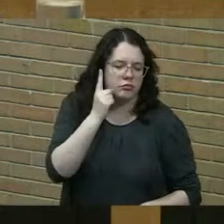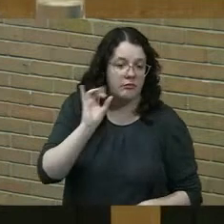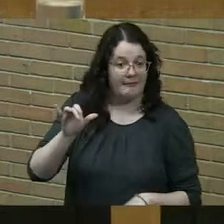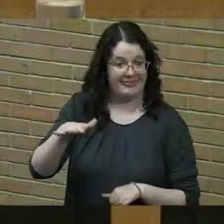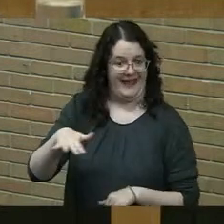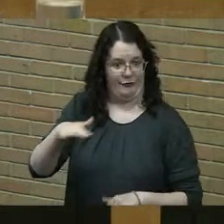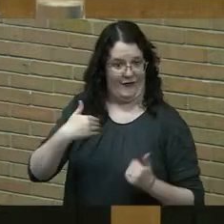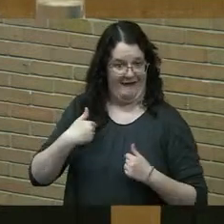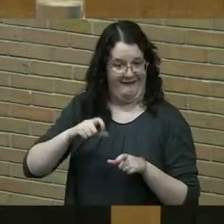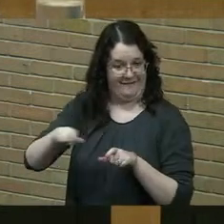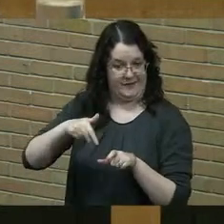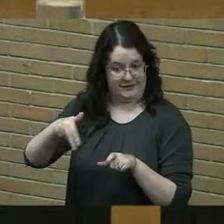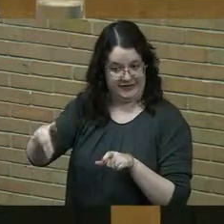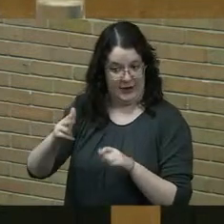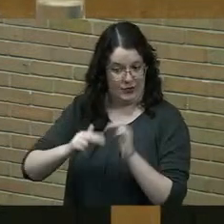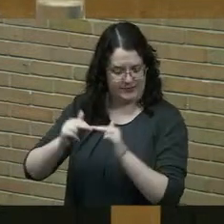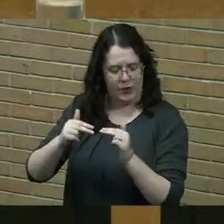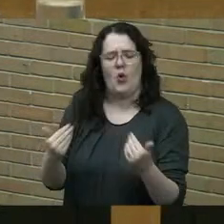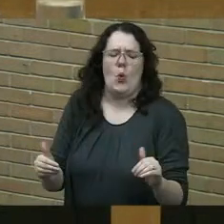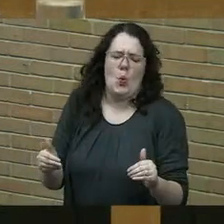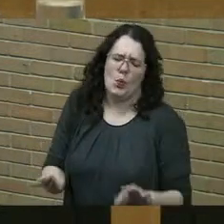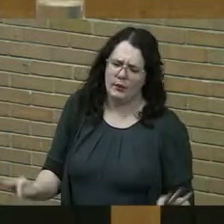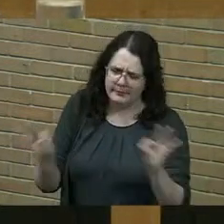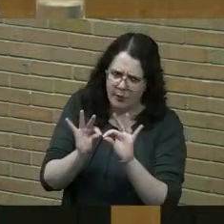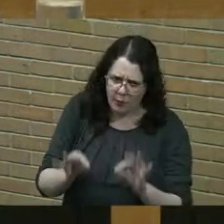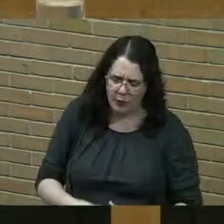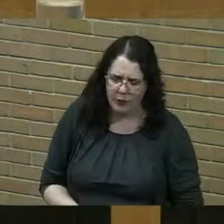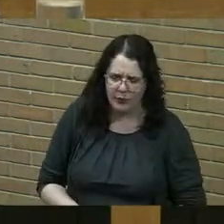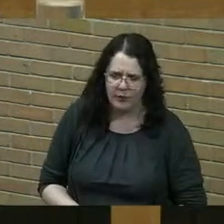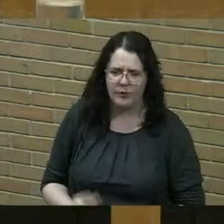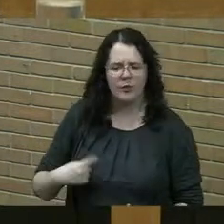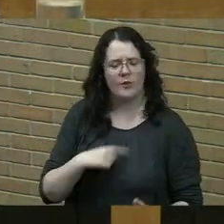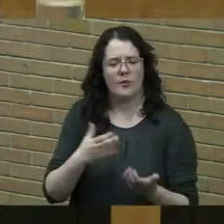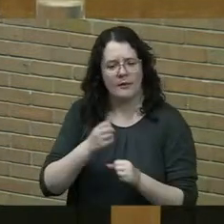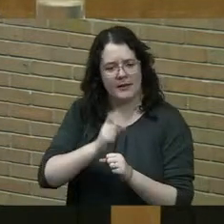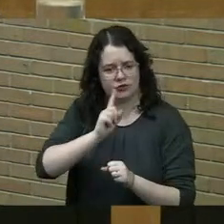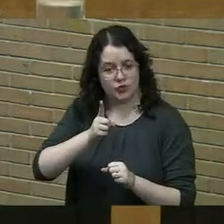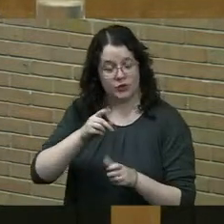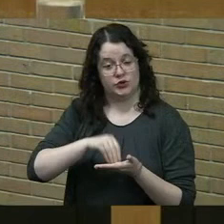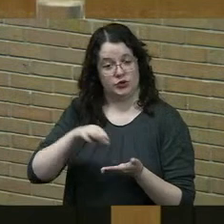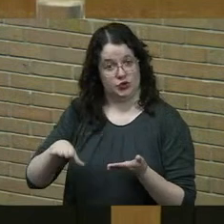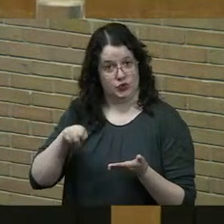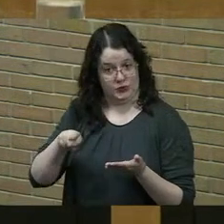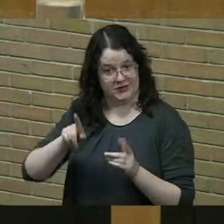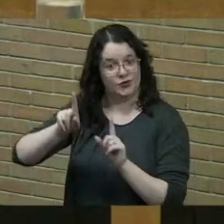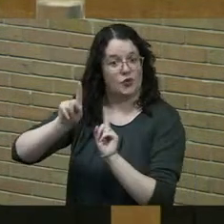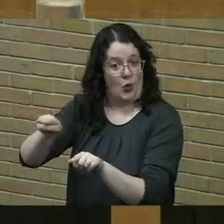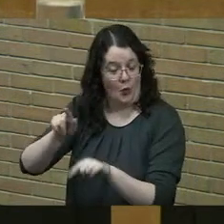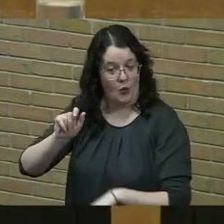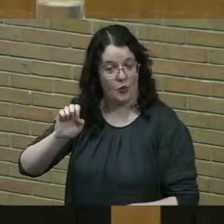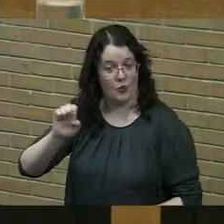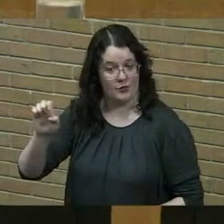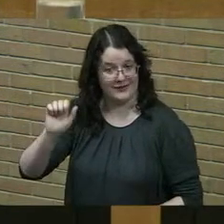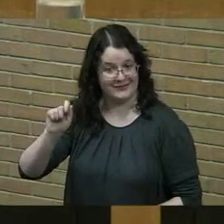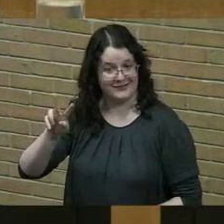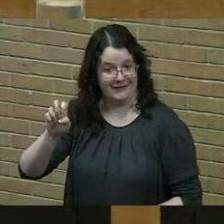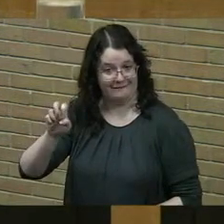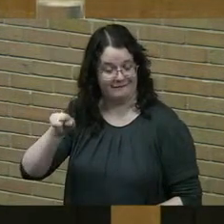very important. We want to make sure that students going to East Avenue to